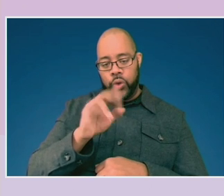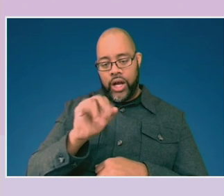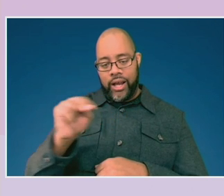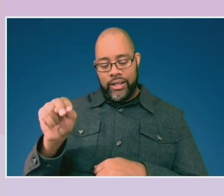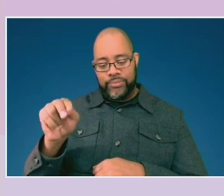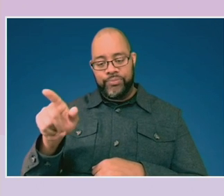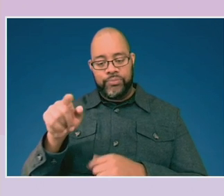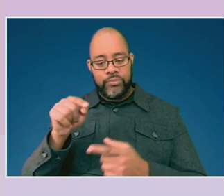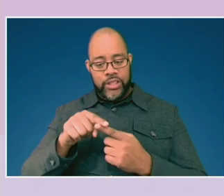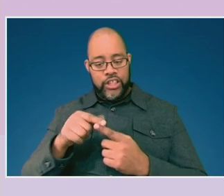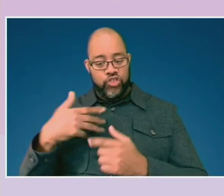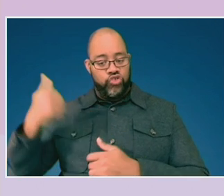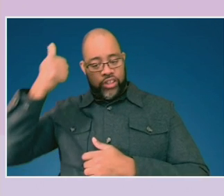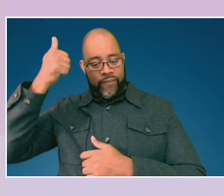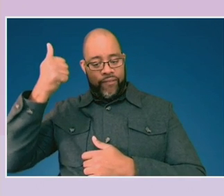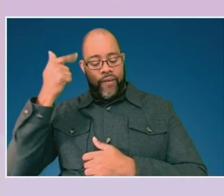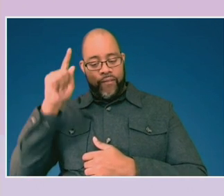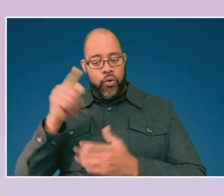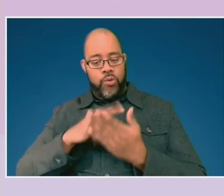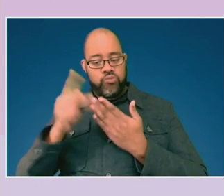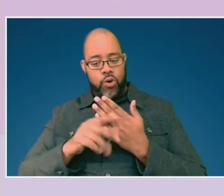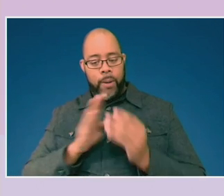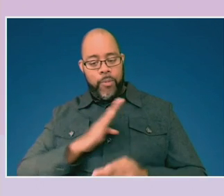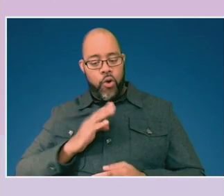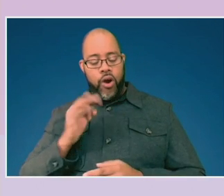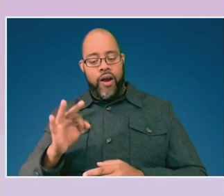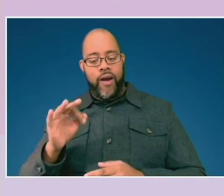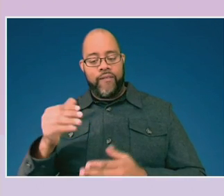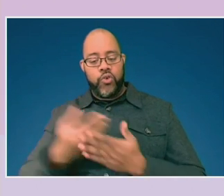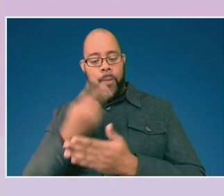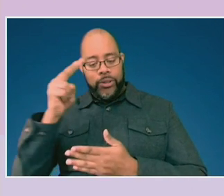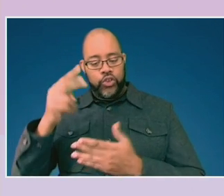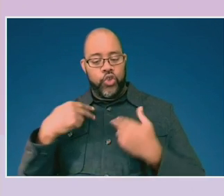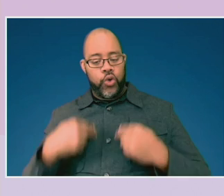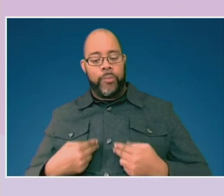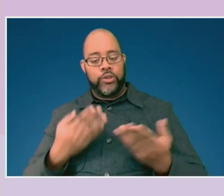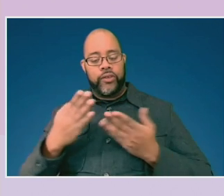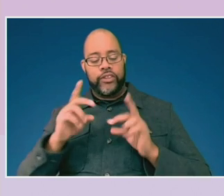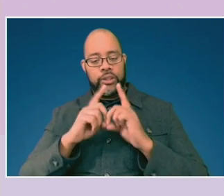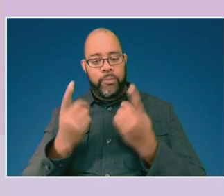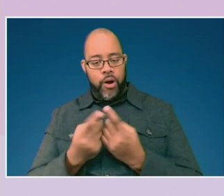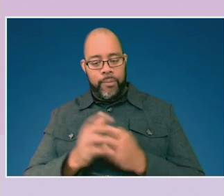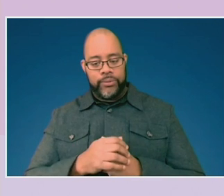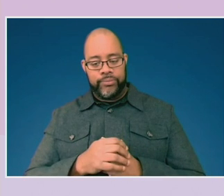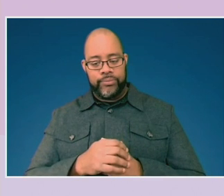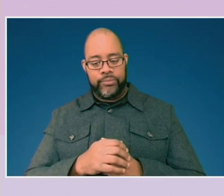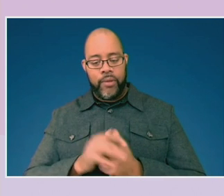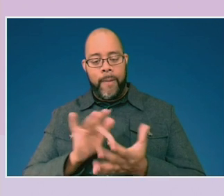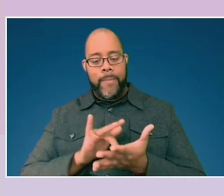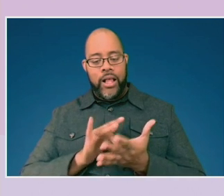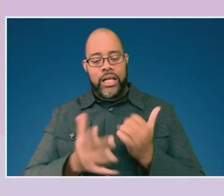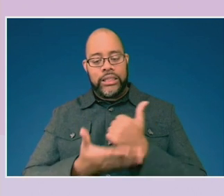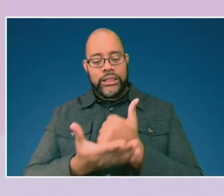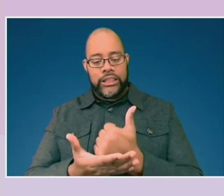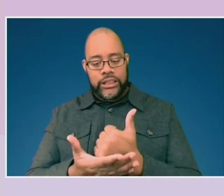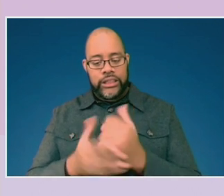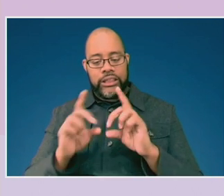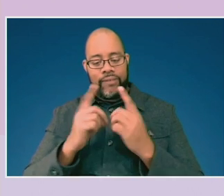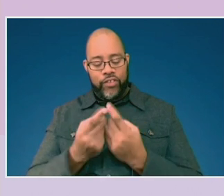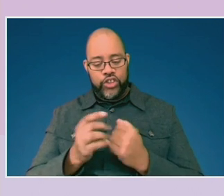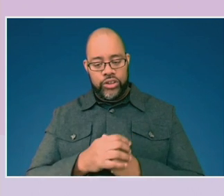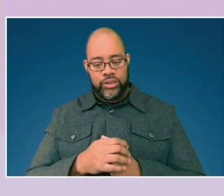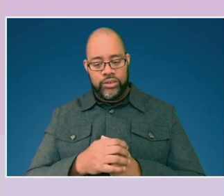and Programs Bureau of New Mexico's Human Services Department, Medical Assistance Division,